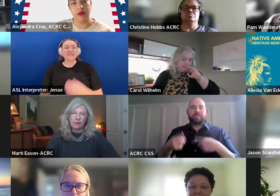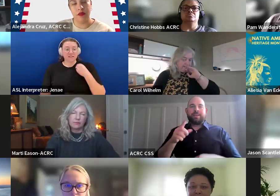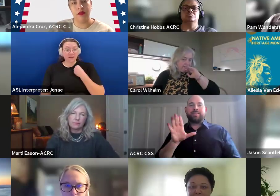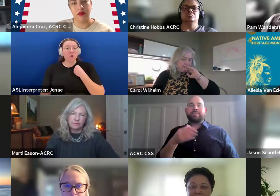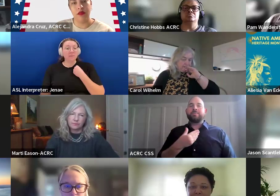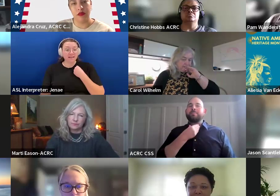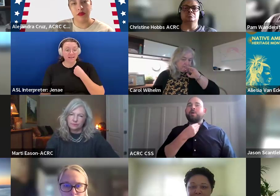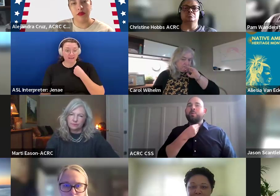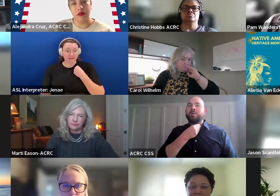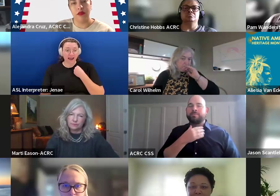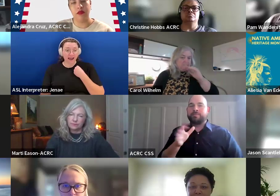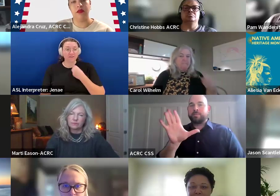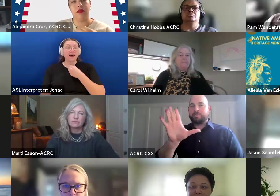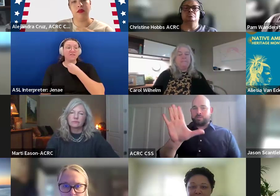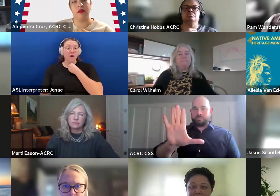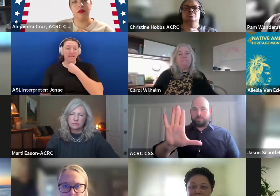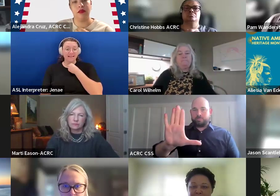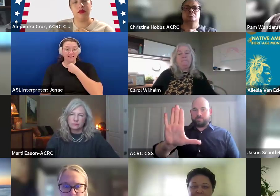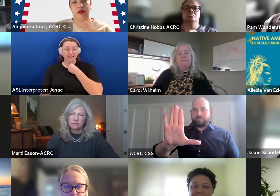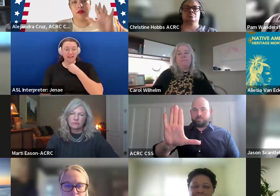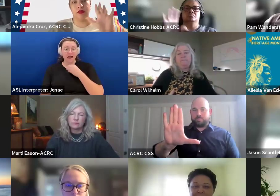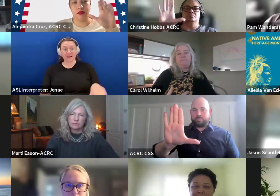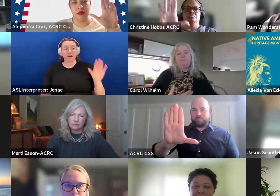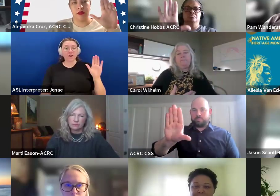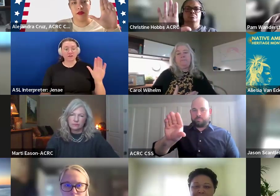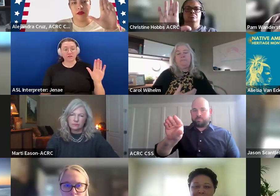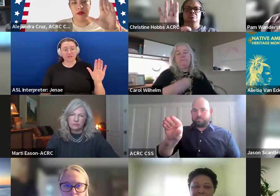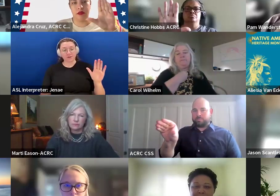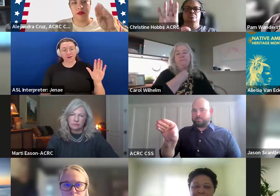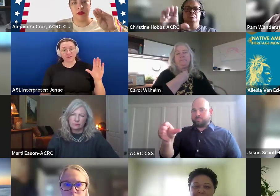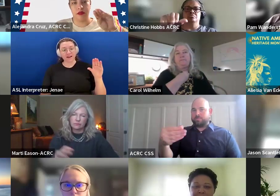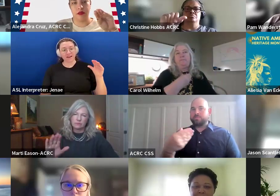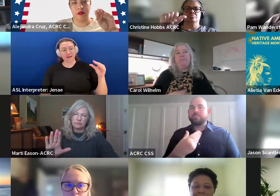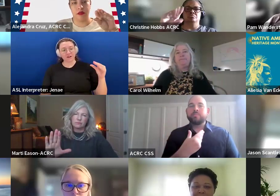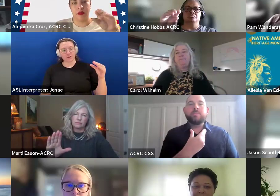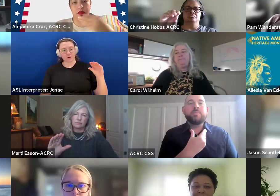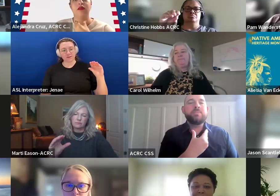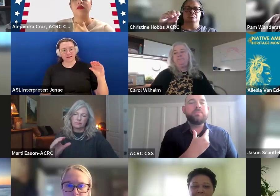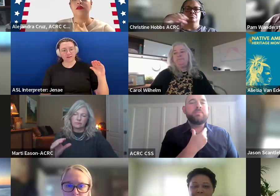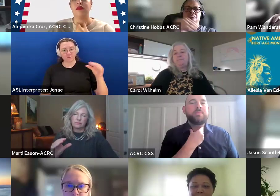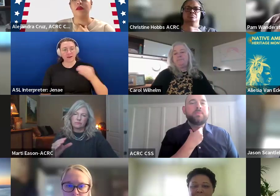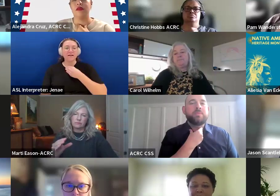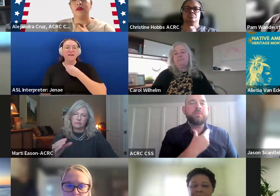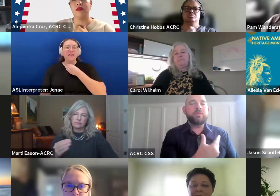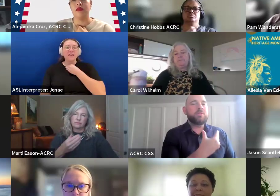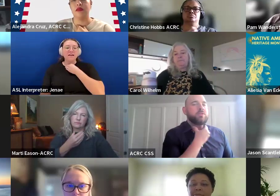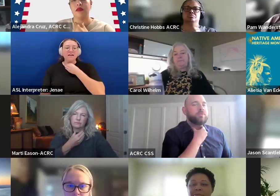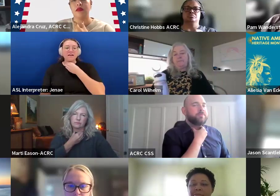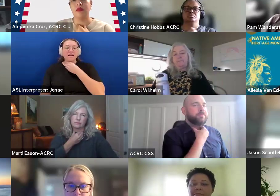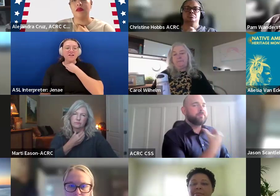So this is special pins that they have. So that is why this is the sign. So you start with your 5 hand, you close it a little